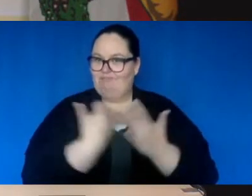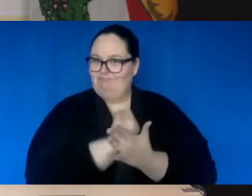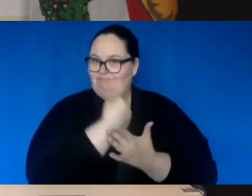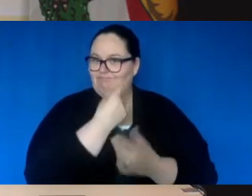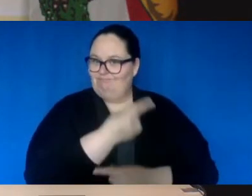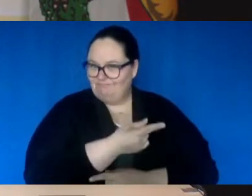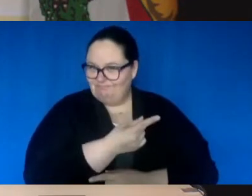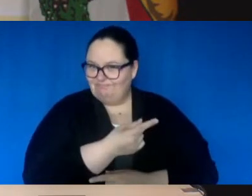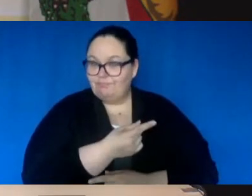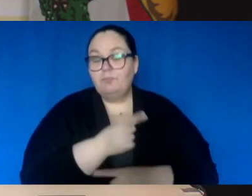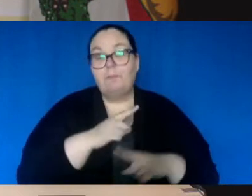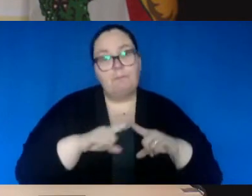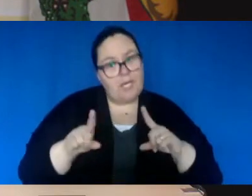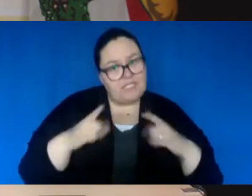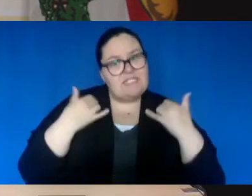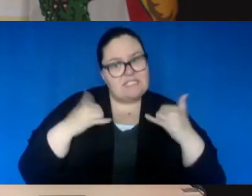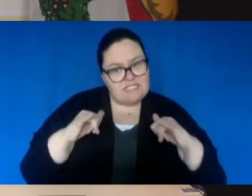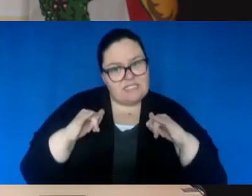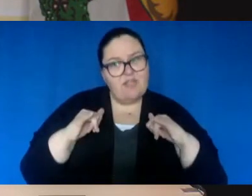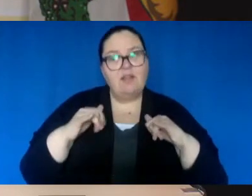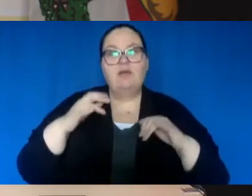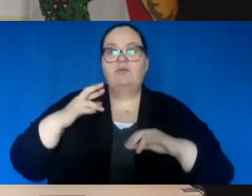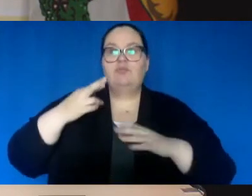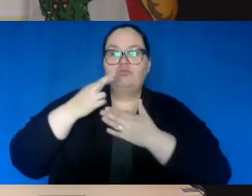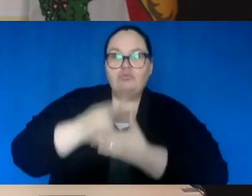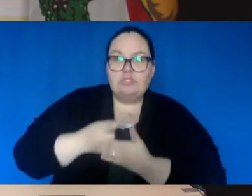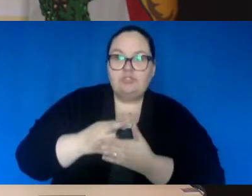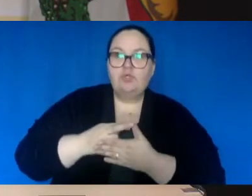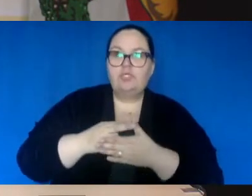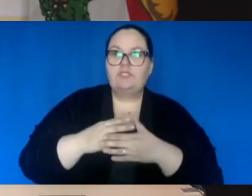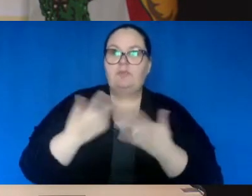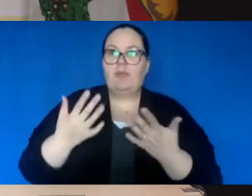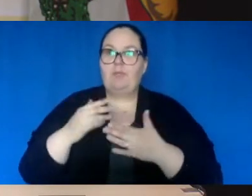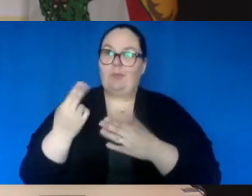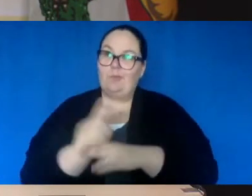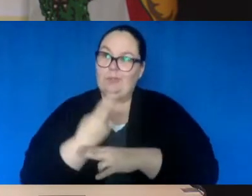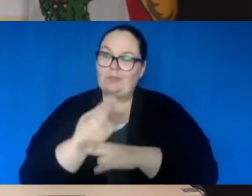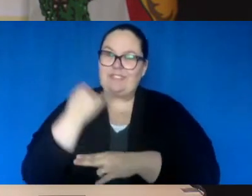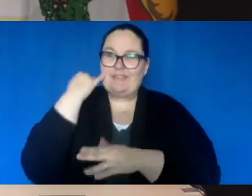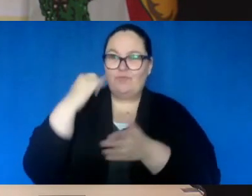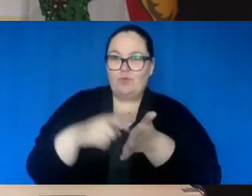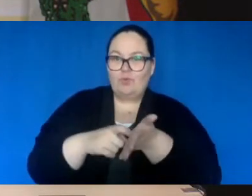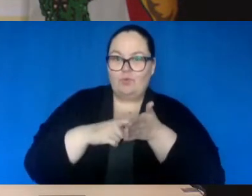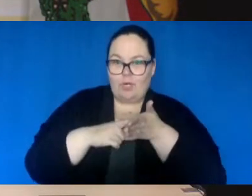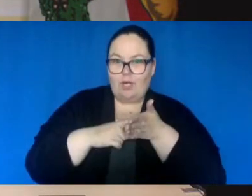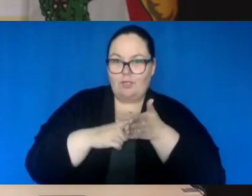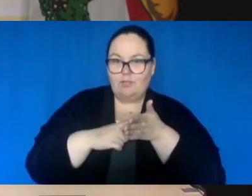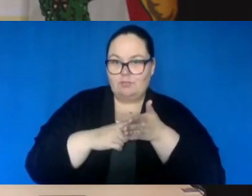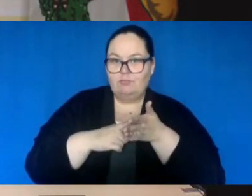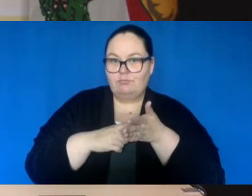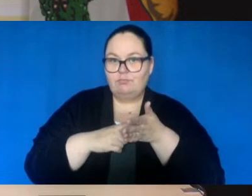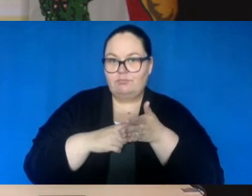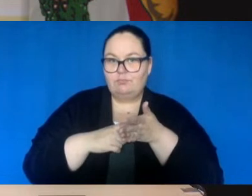does remain a resource that we could deploy if we needed to create capacity